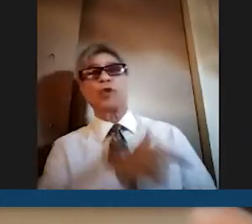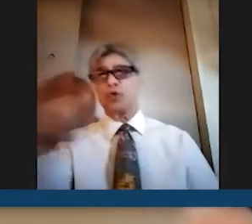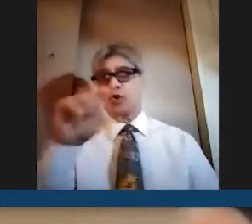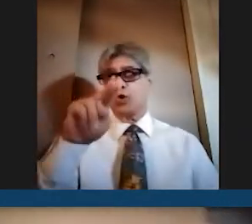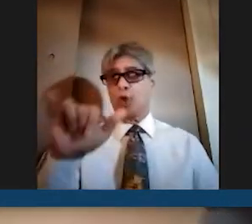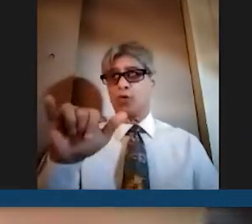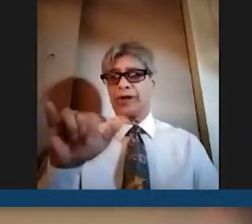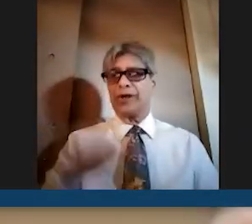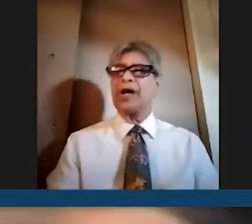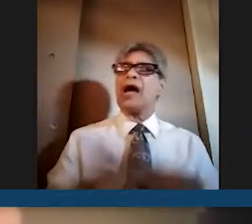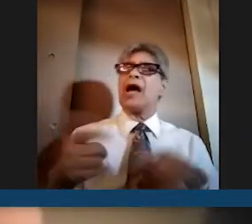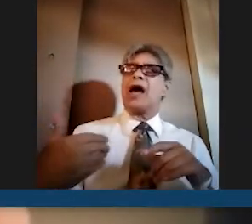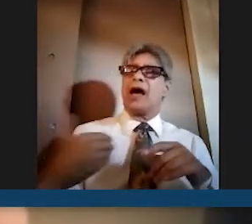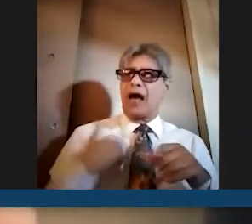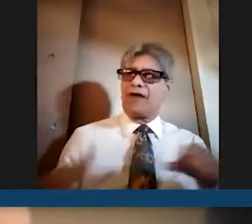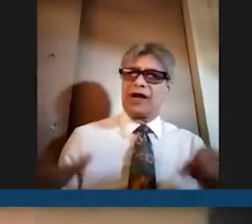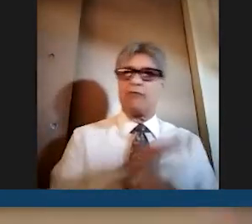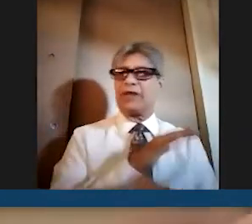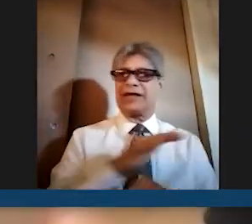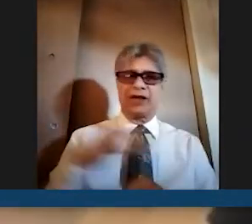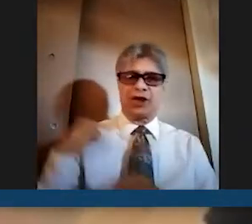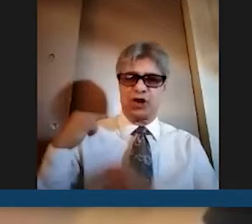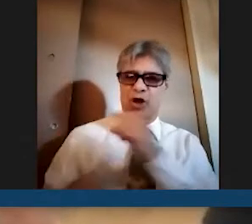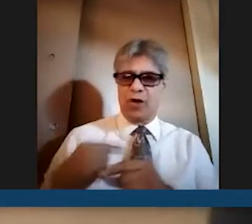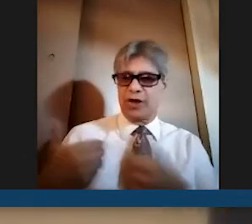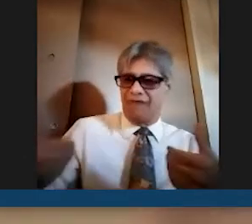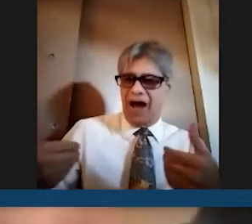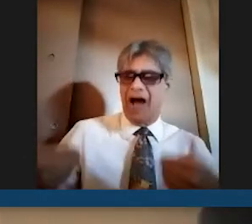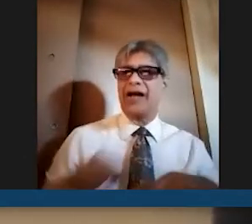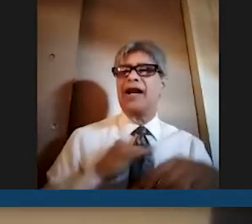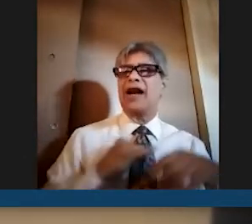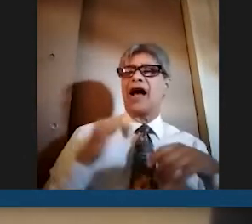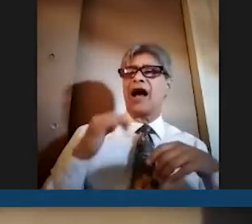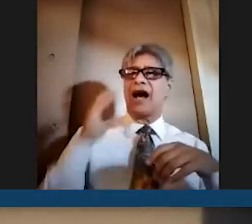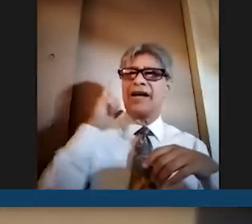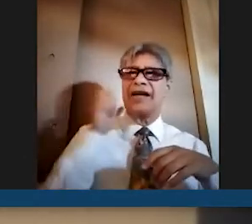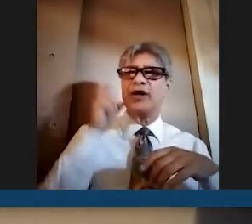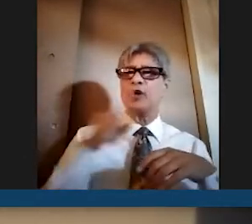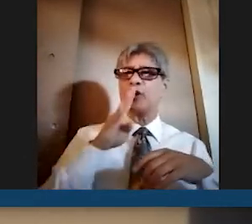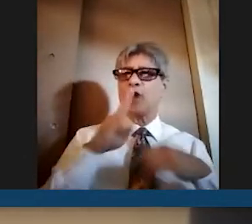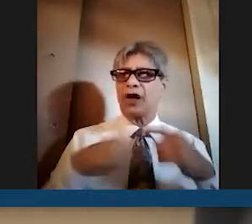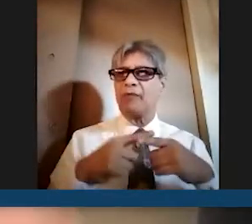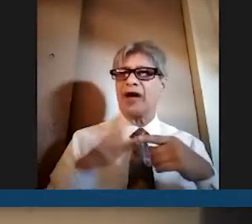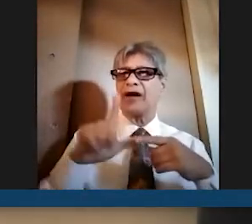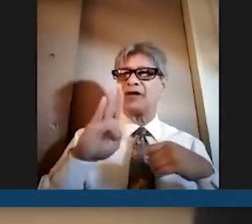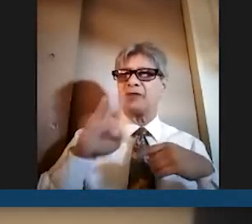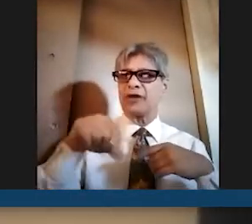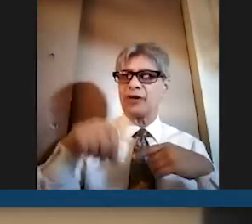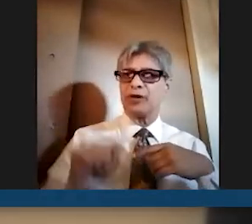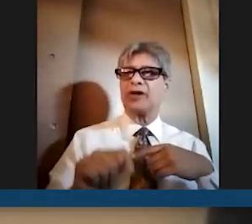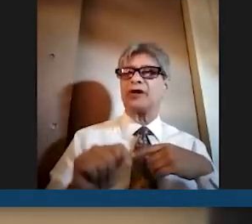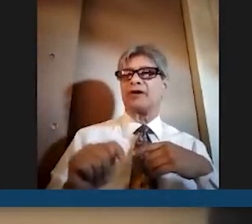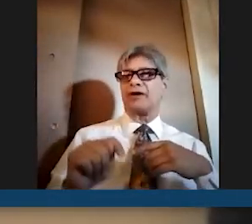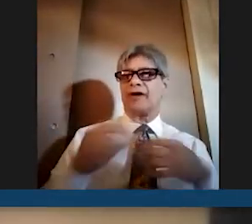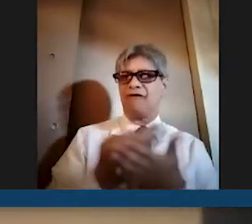is a complete generational divide, and I heard you talking about, being LGBTQ plus and being Asian,